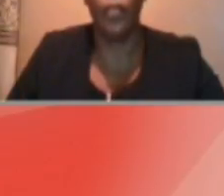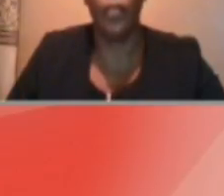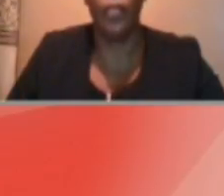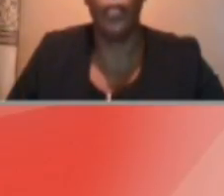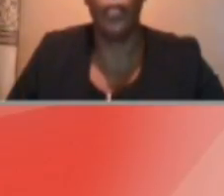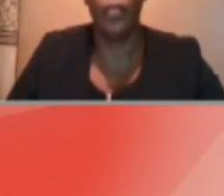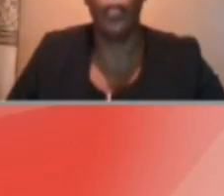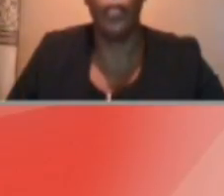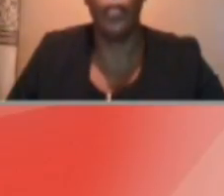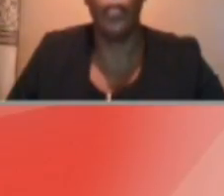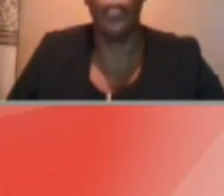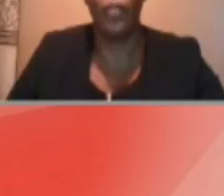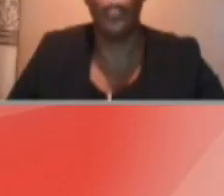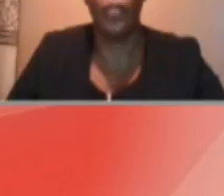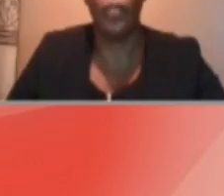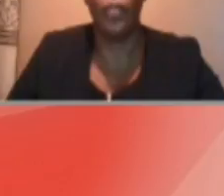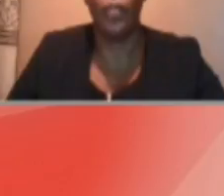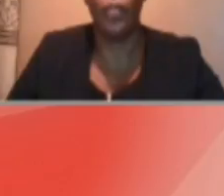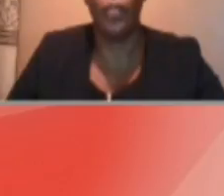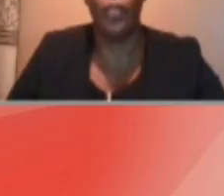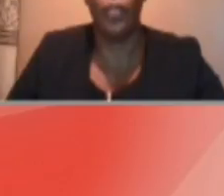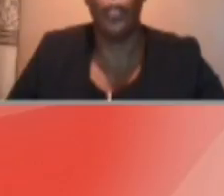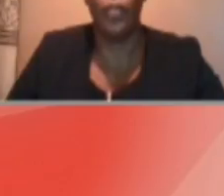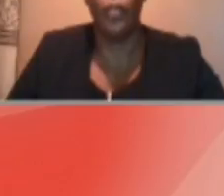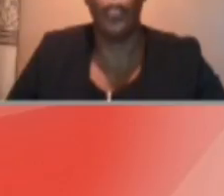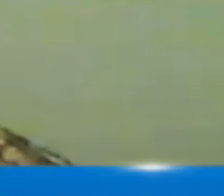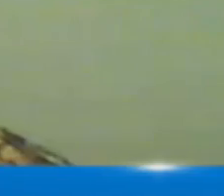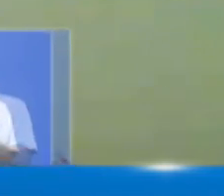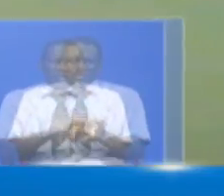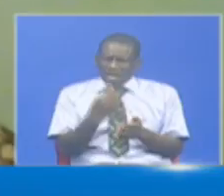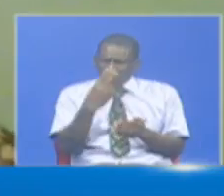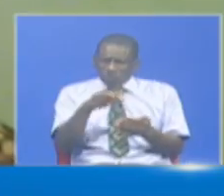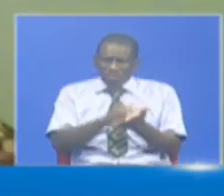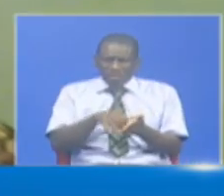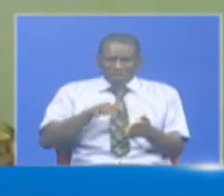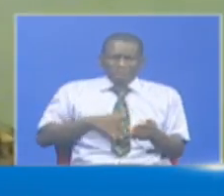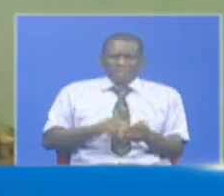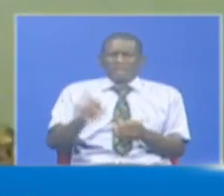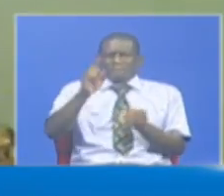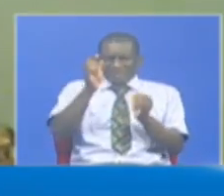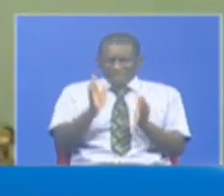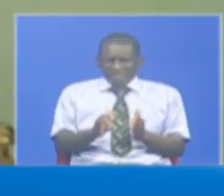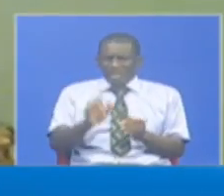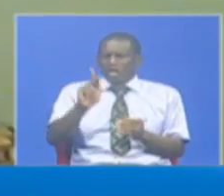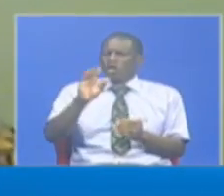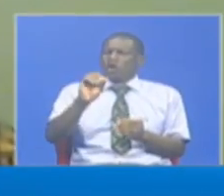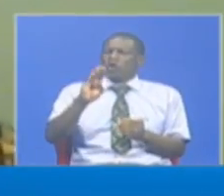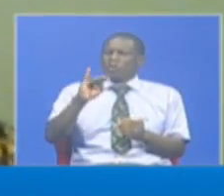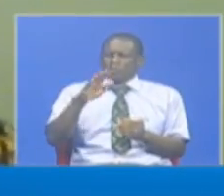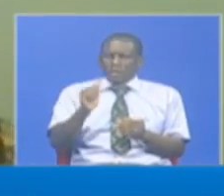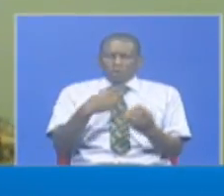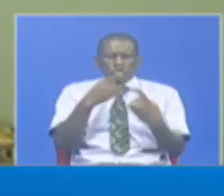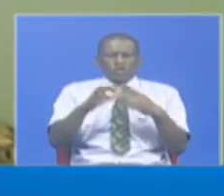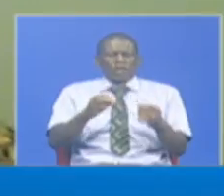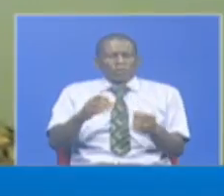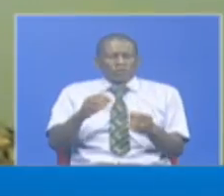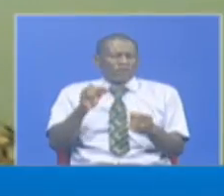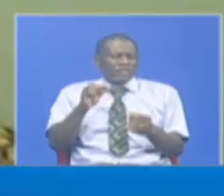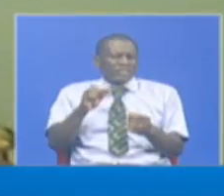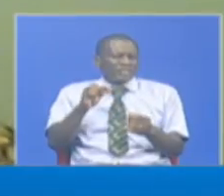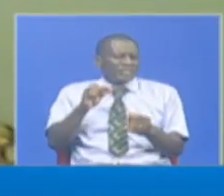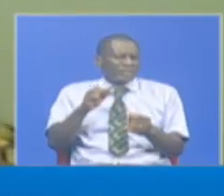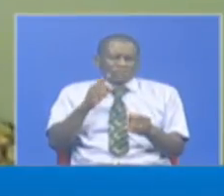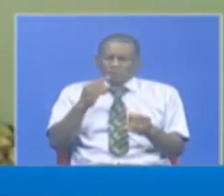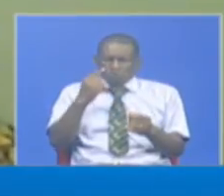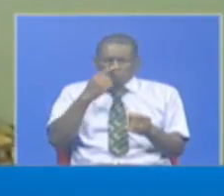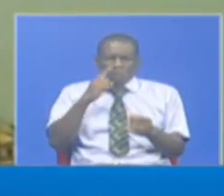But apart from that, I also want to say that I noticed that Madam C.S. Kubna was talking a lot about domestic violence. She rarely